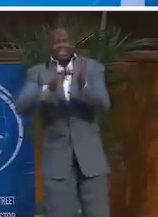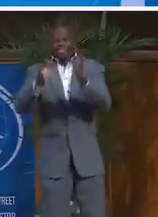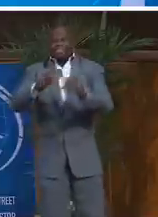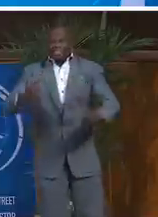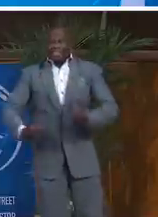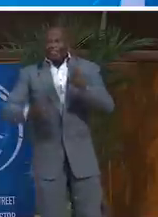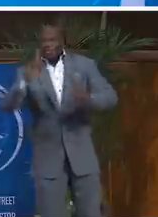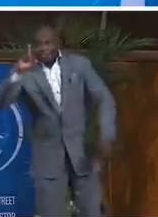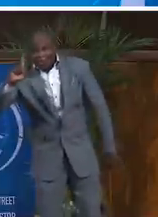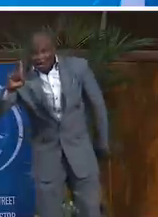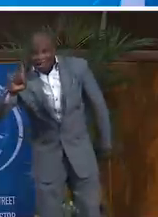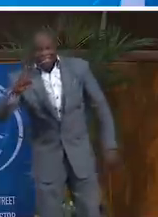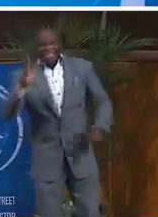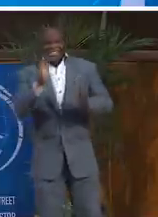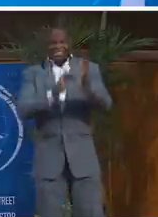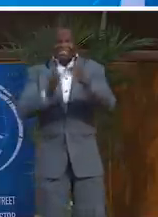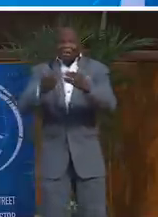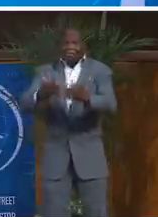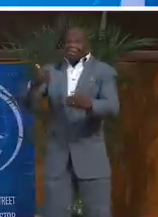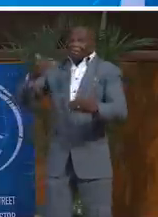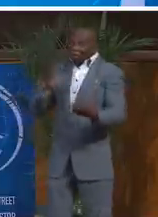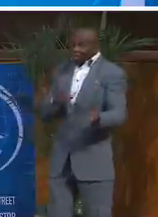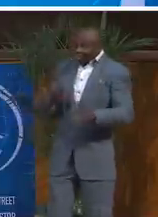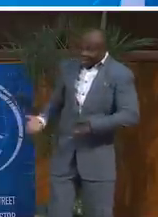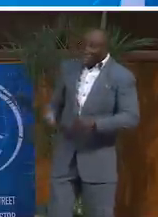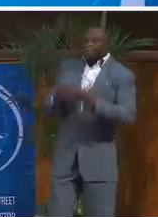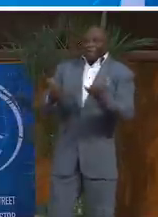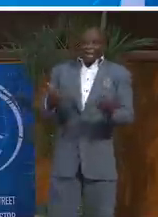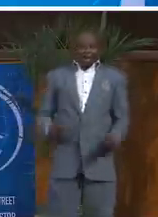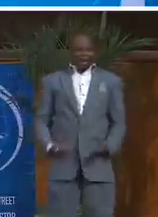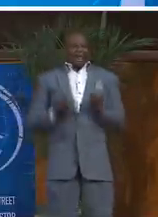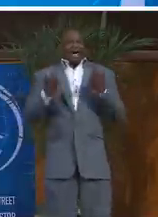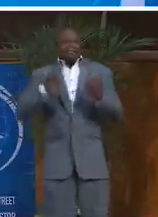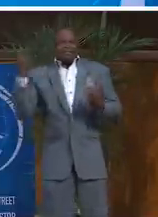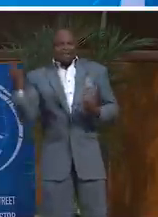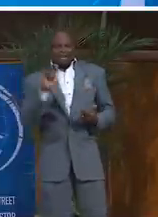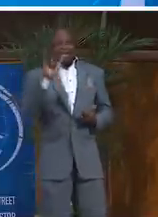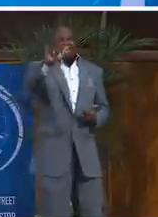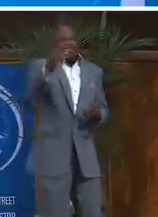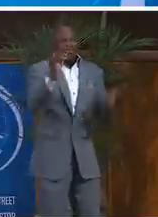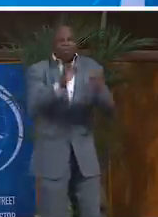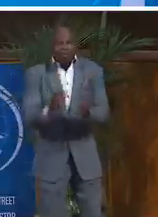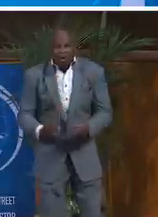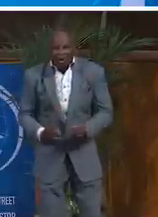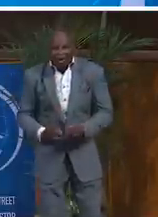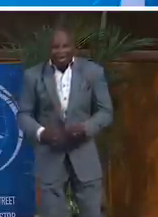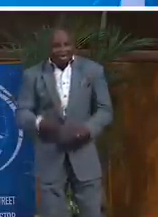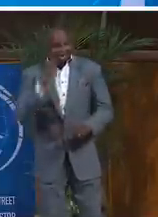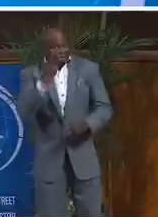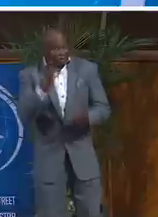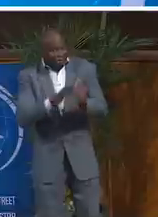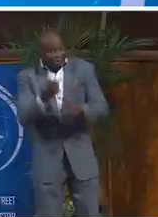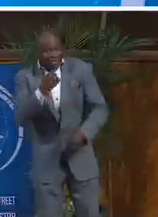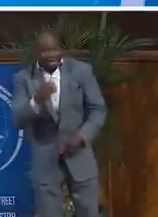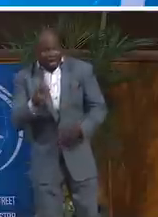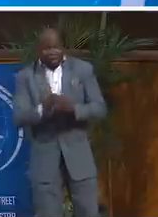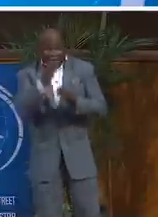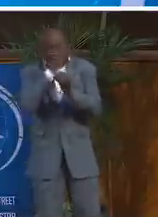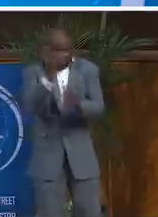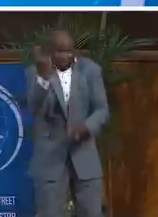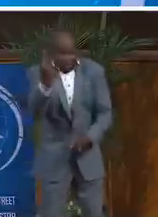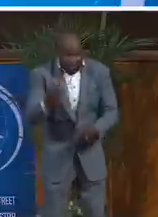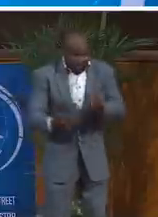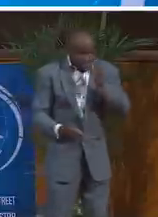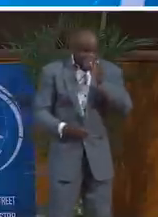one. I was dead, but I'm alive forevermore. Watch what Jesus says. I want you to know